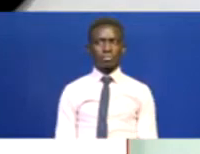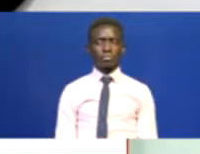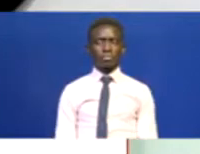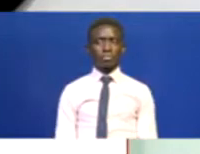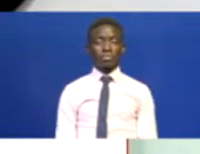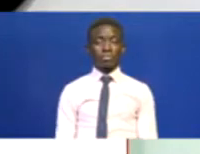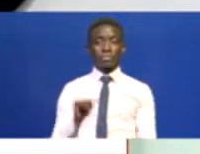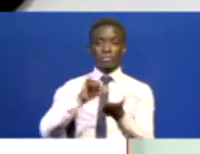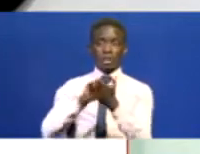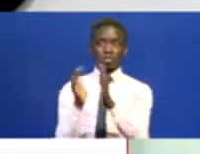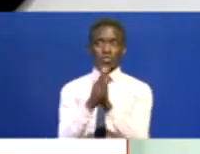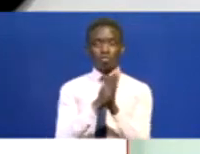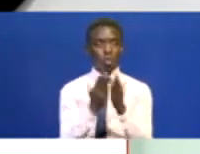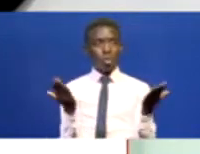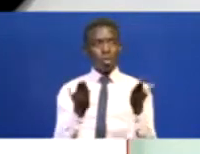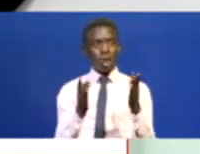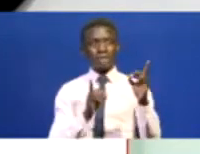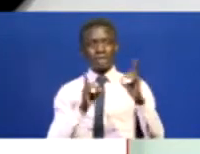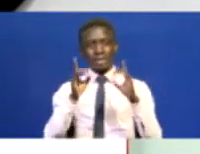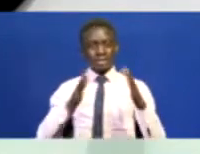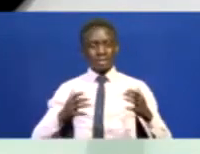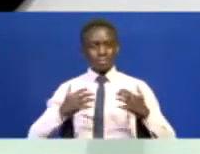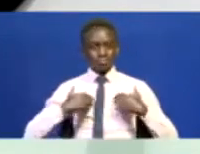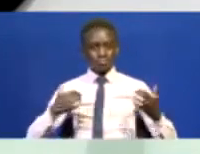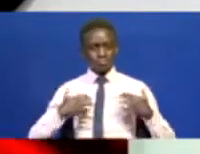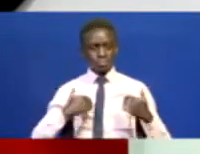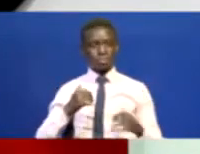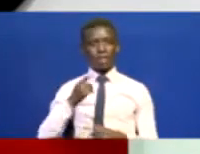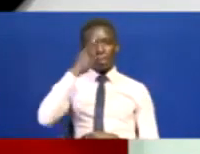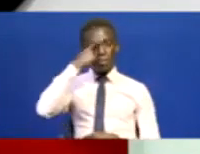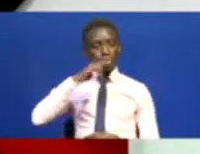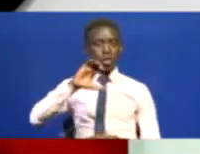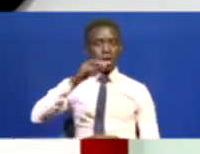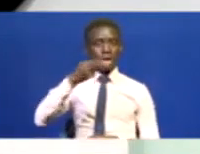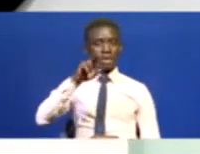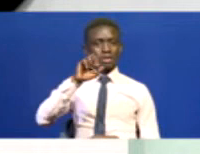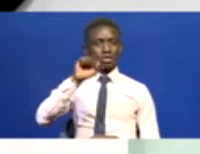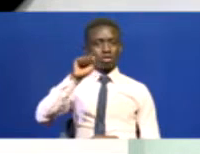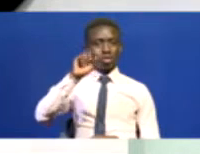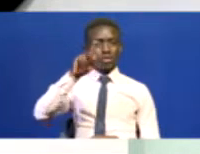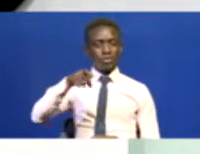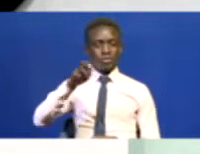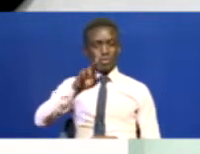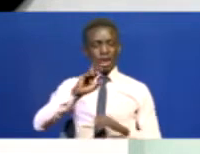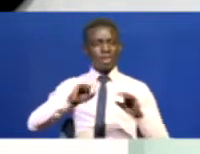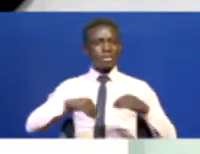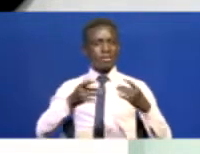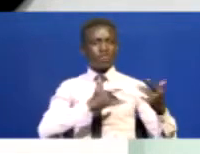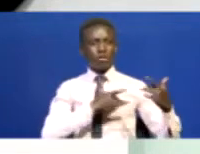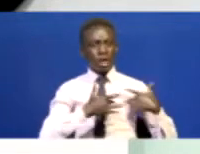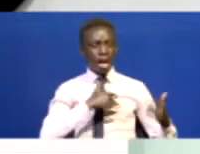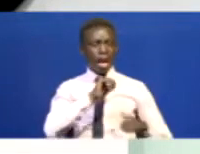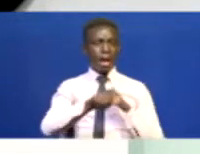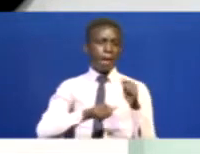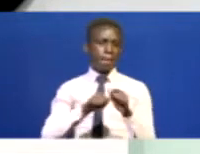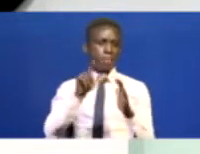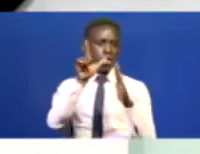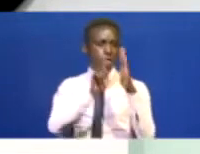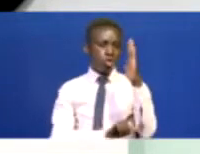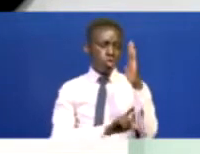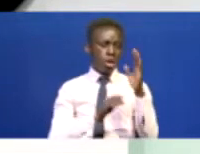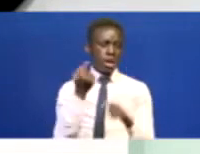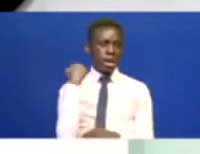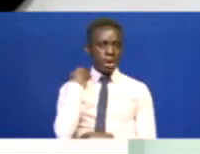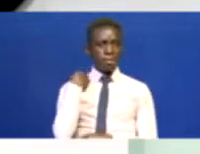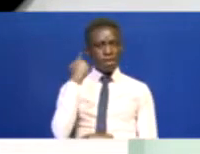Well, that story where the director of livestock policy, Christopher Wanga, is raising concerns over the low number of veterinarians